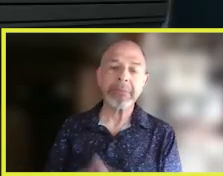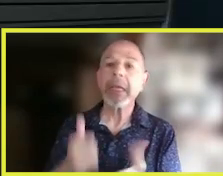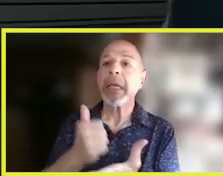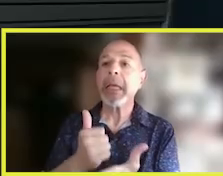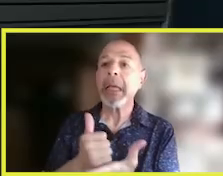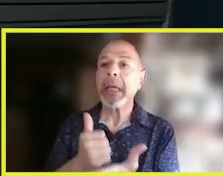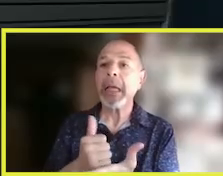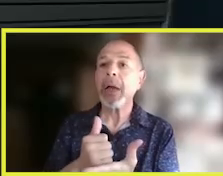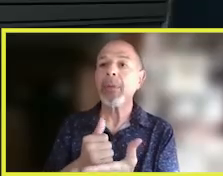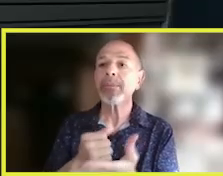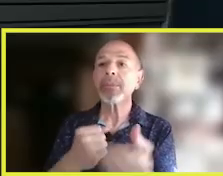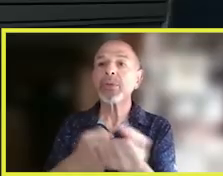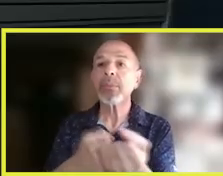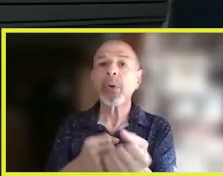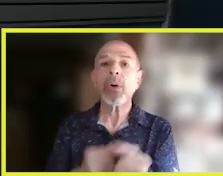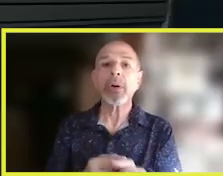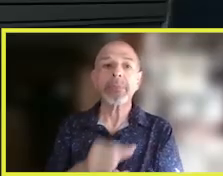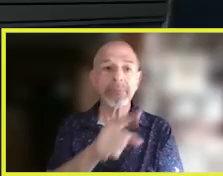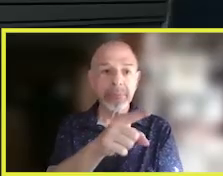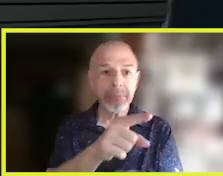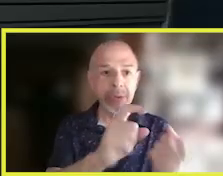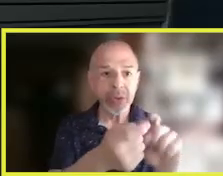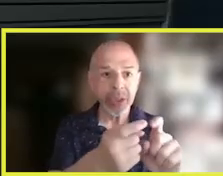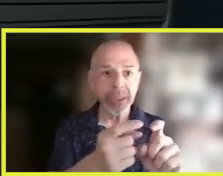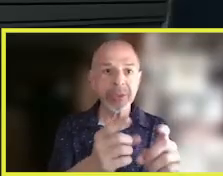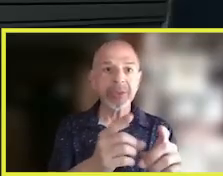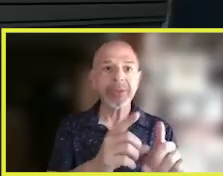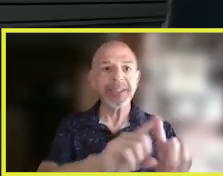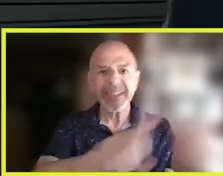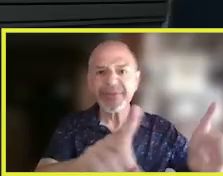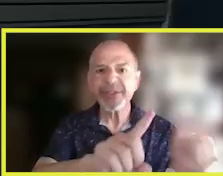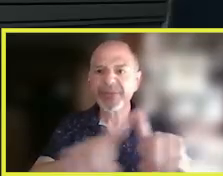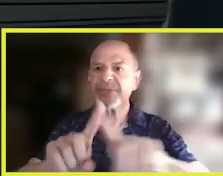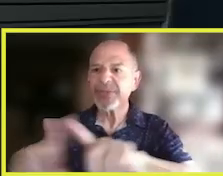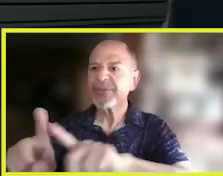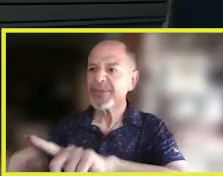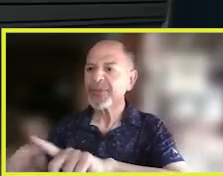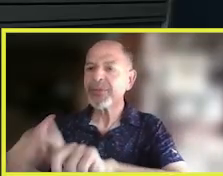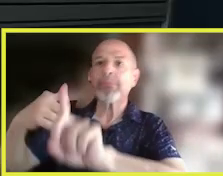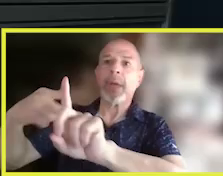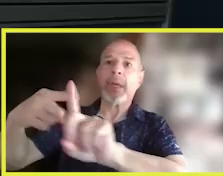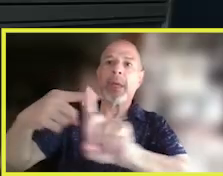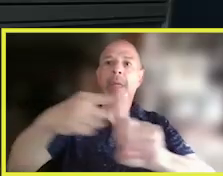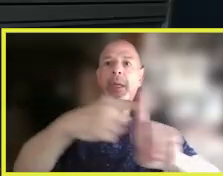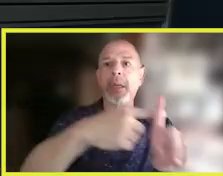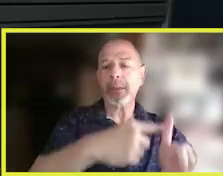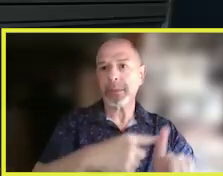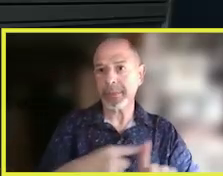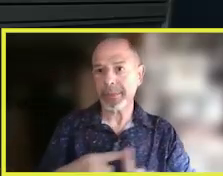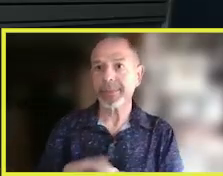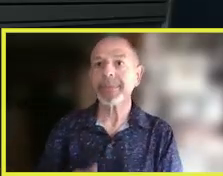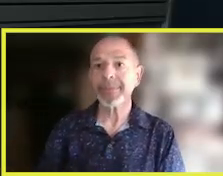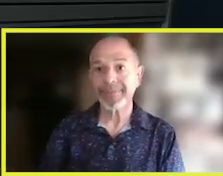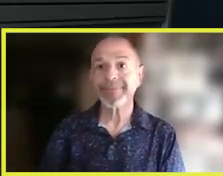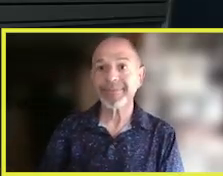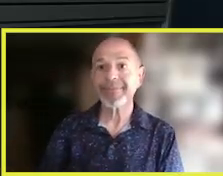So, that really comes about as a result of people sharing sometimes their most vulnerable selves. It really does make a very